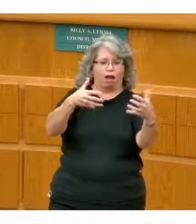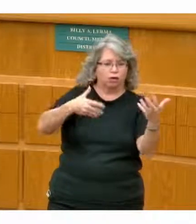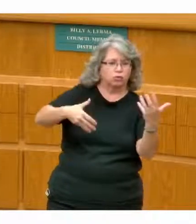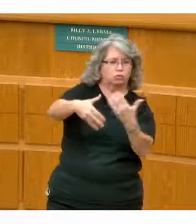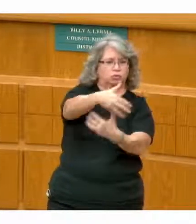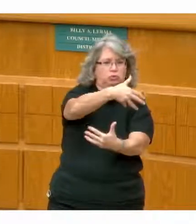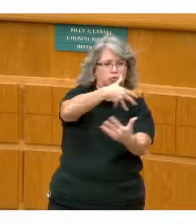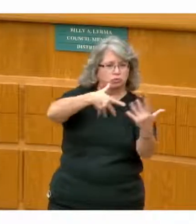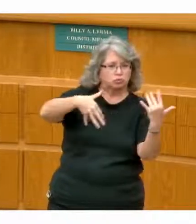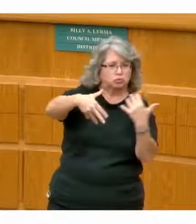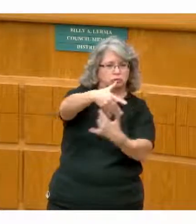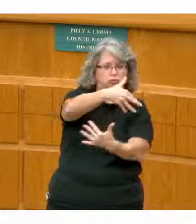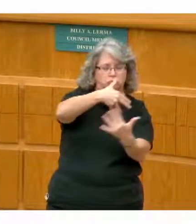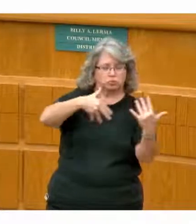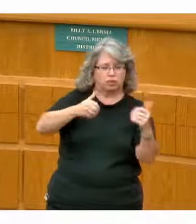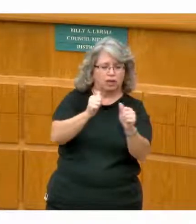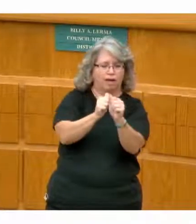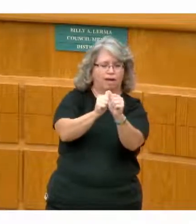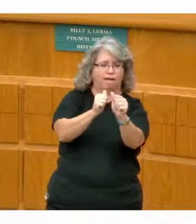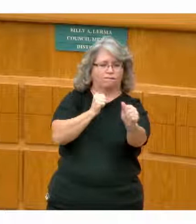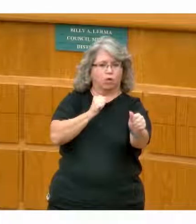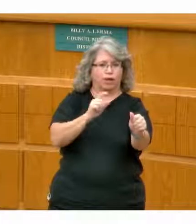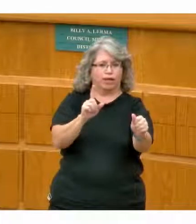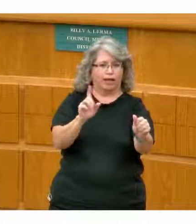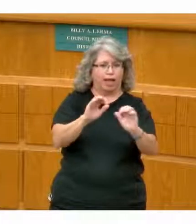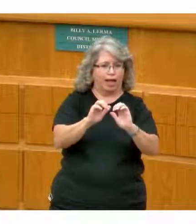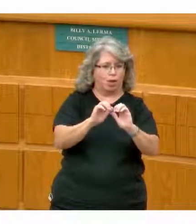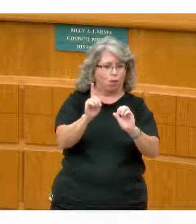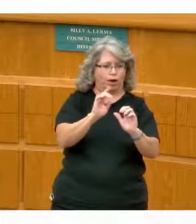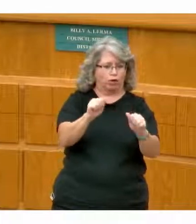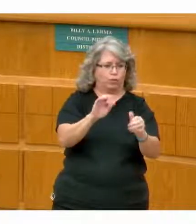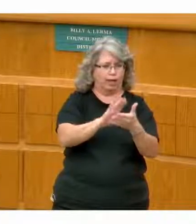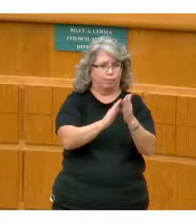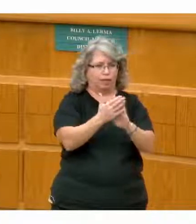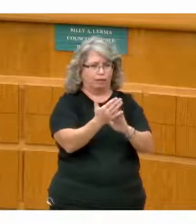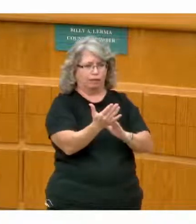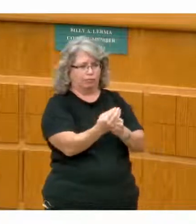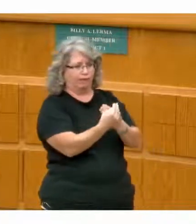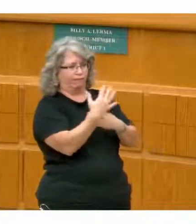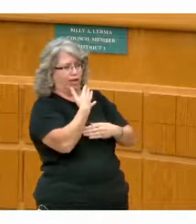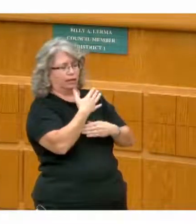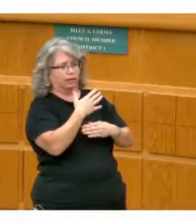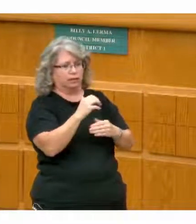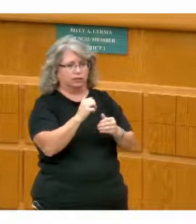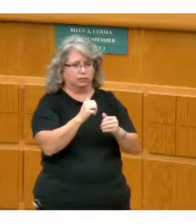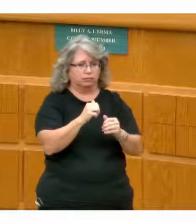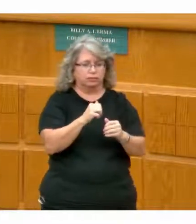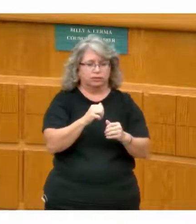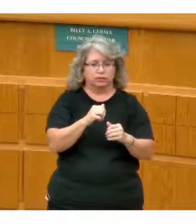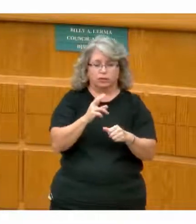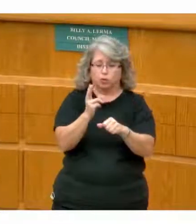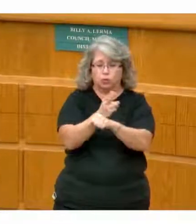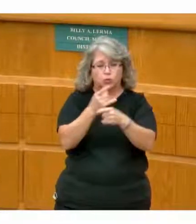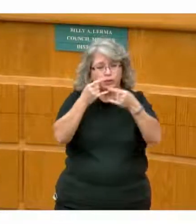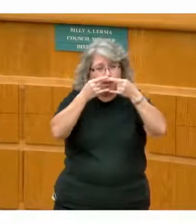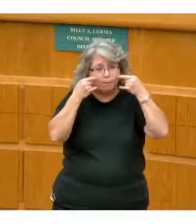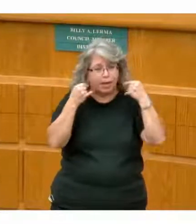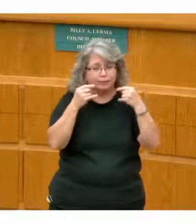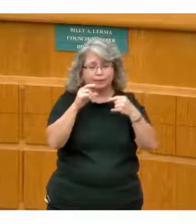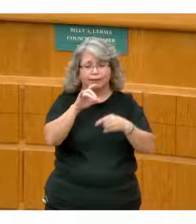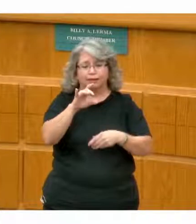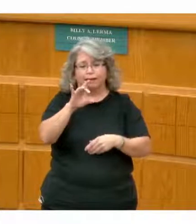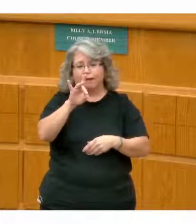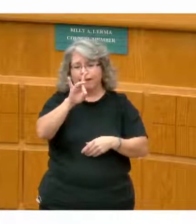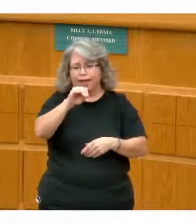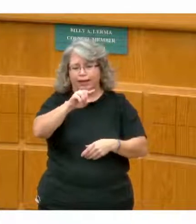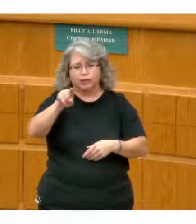situations where you might become infected or transmit it. 2, put on a mask. Masks work. They're 80 to 90%